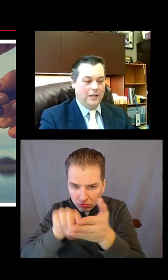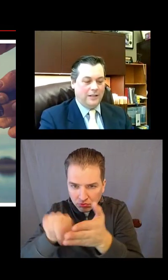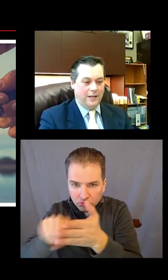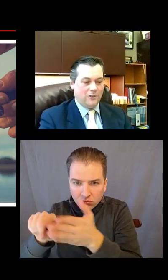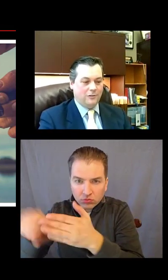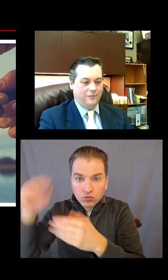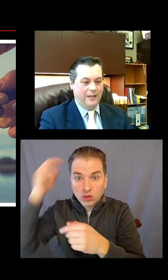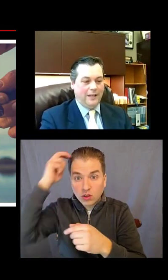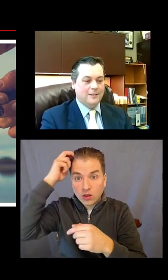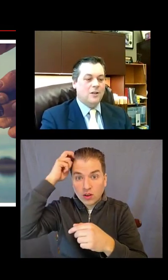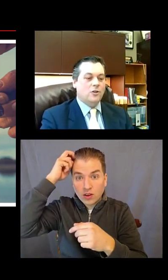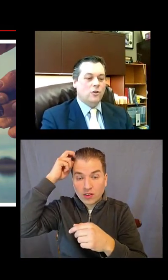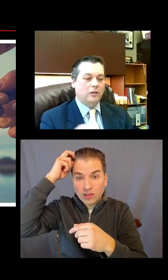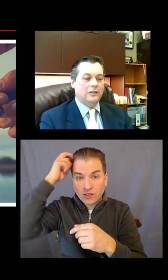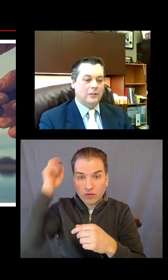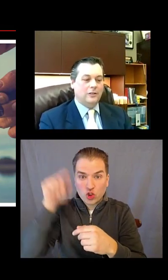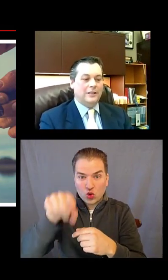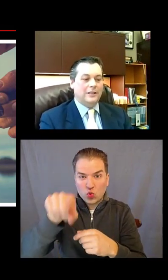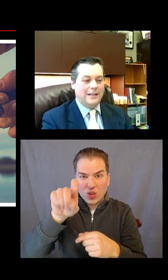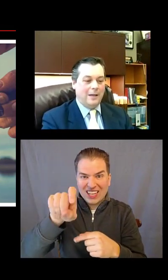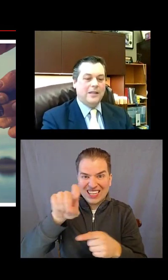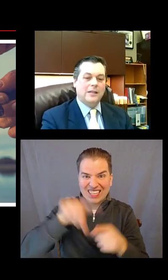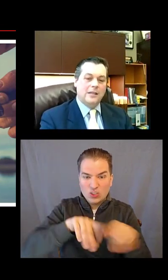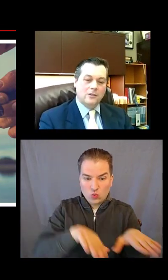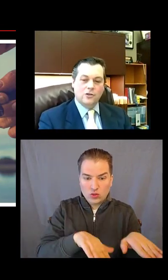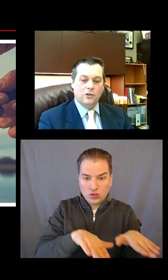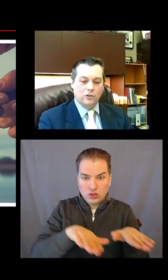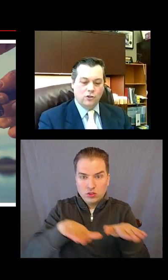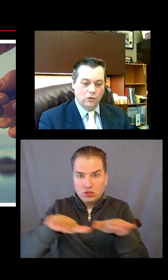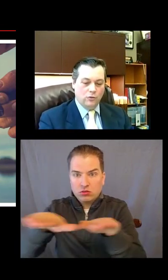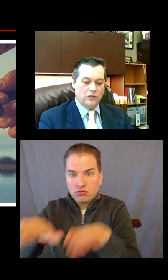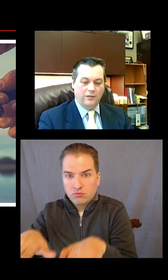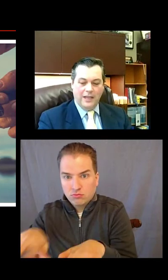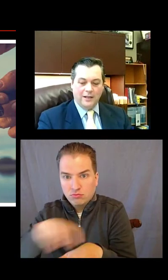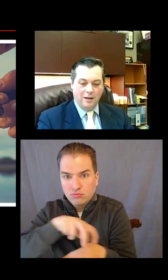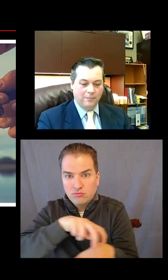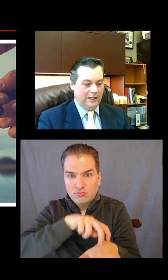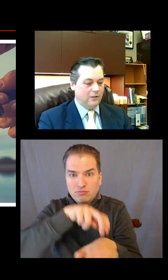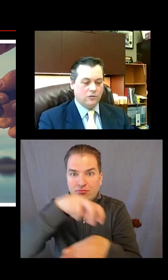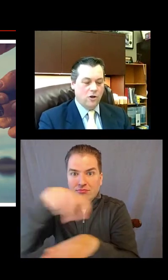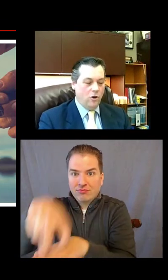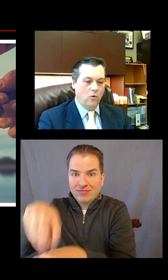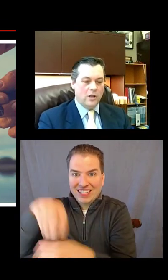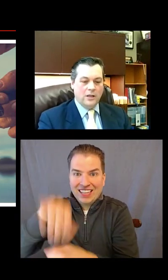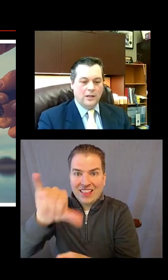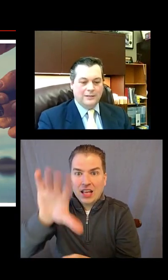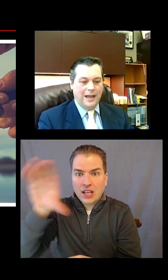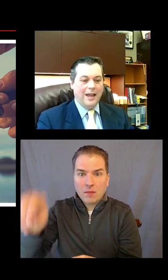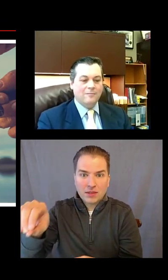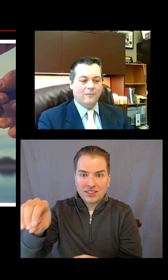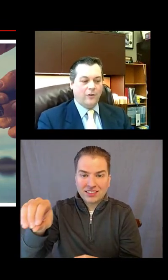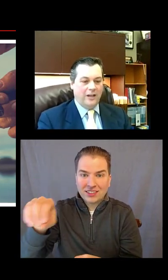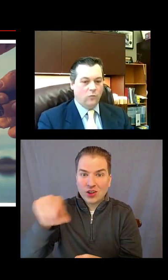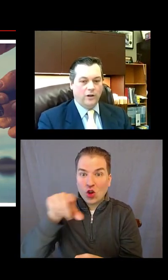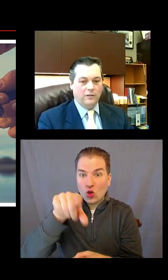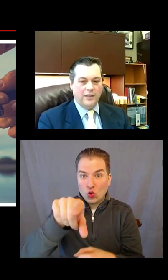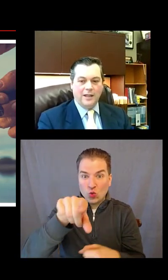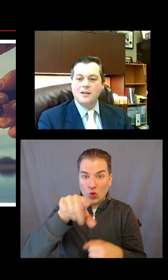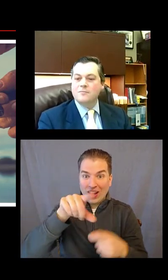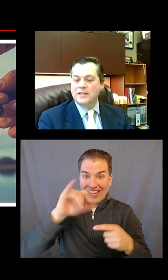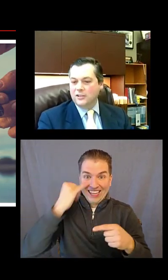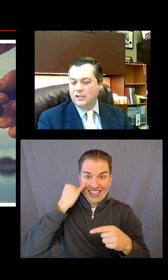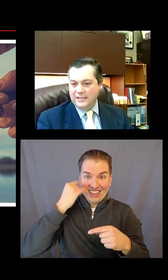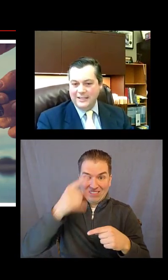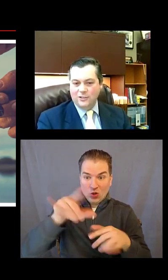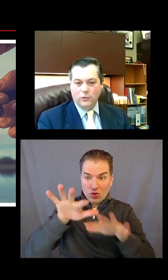stock transactional phase, you're literally stepping into the shoes of that company. There's no time frame where